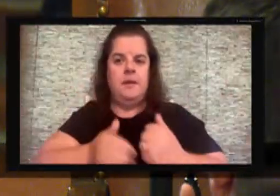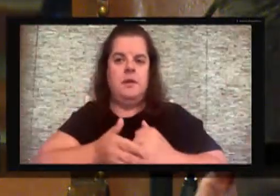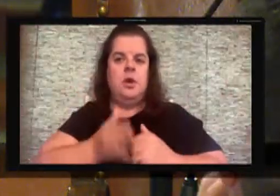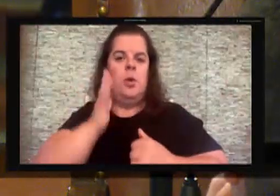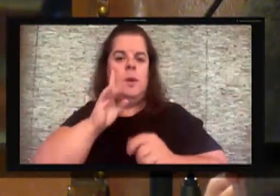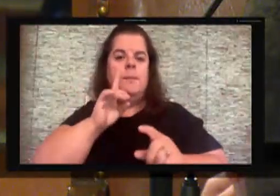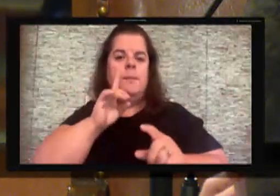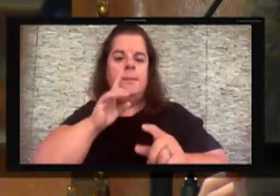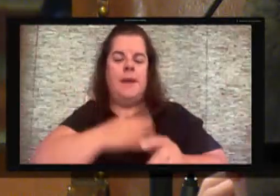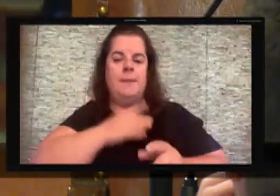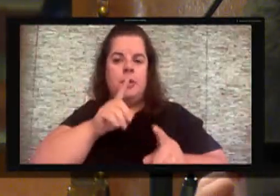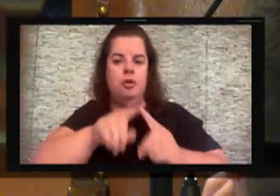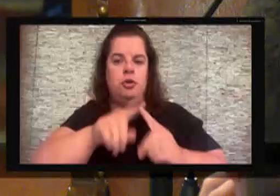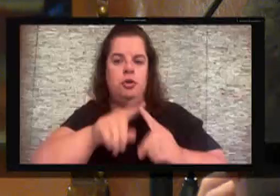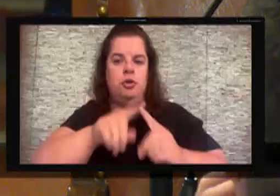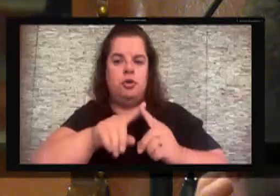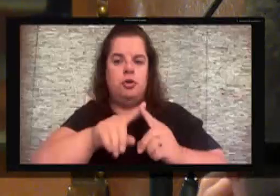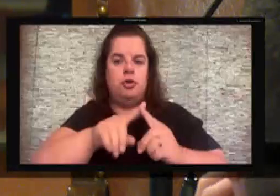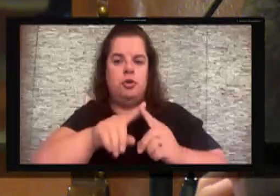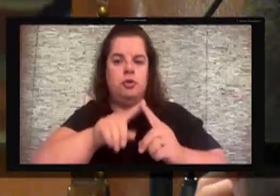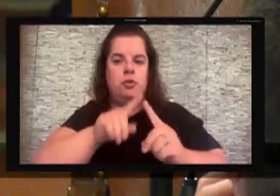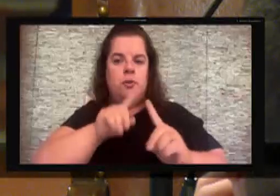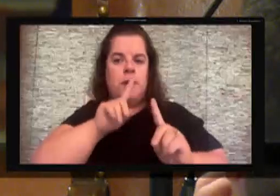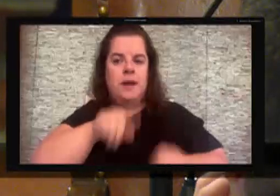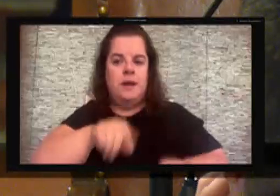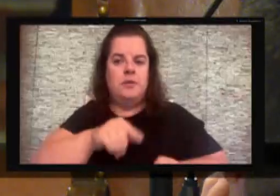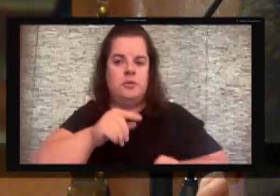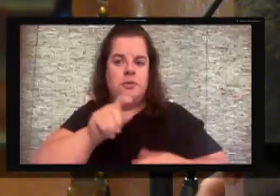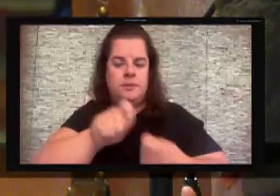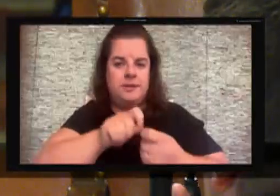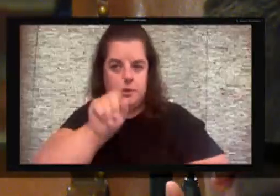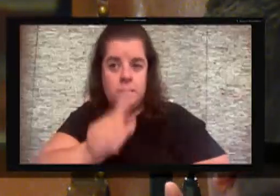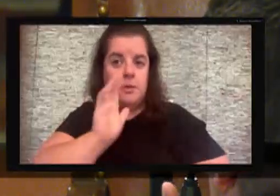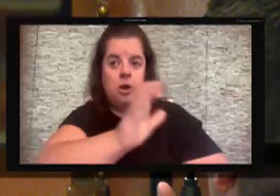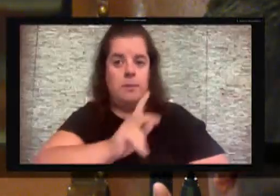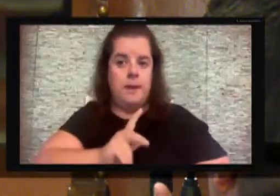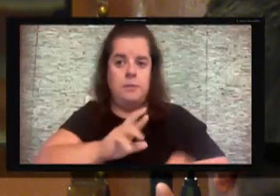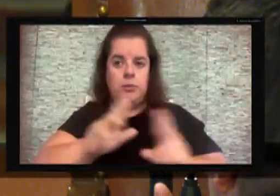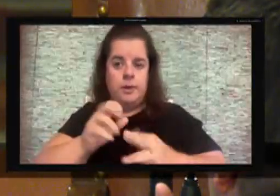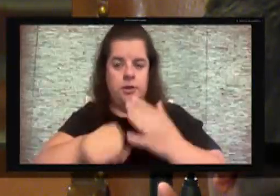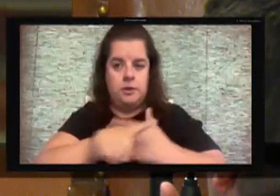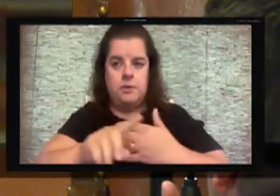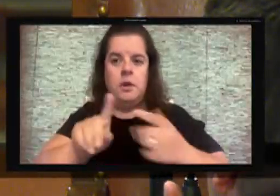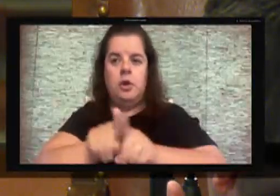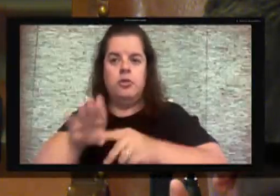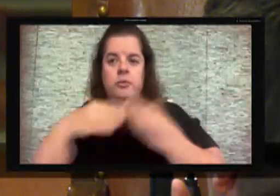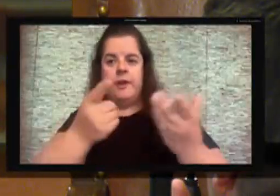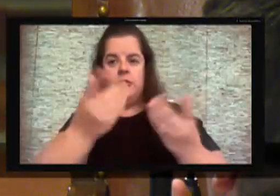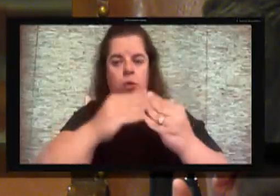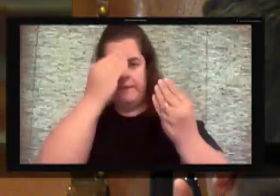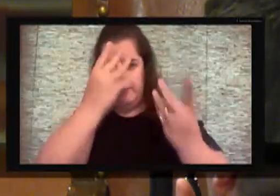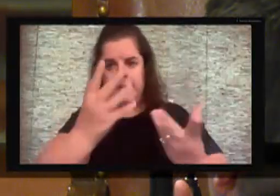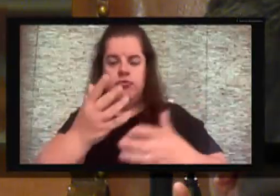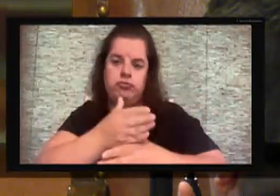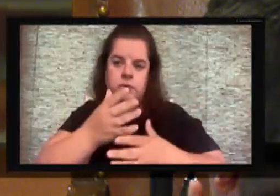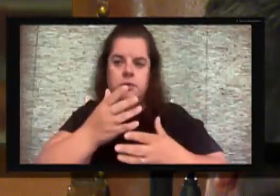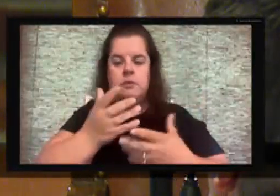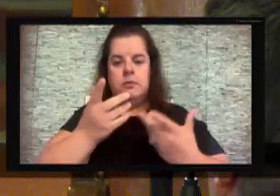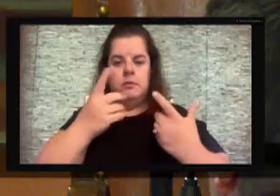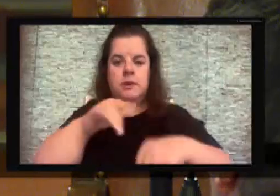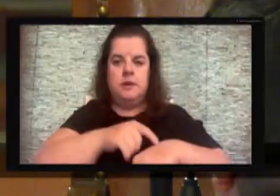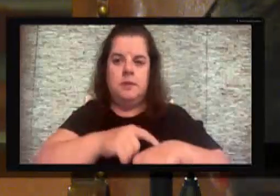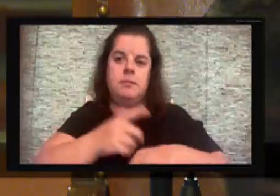specific questions and come back prepared next week, as well as provide you more information in the interim so as not to catch you unprepared as